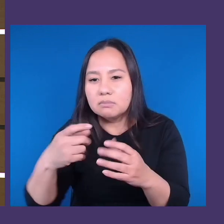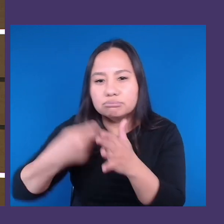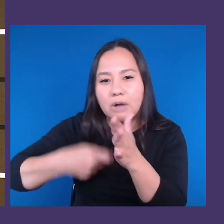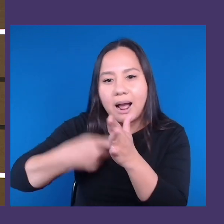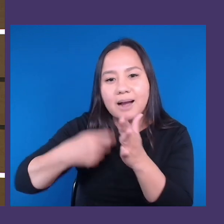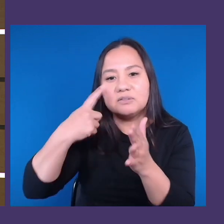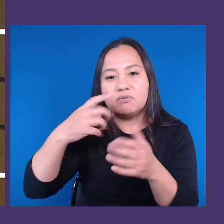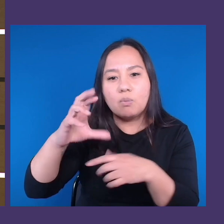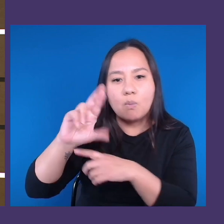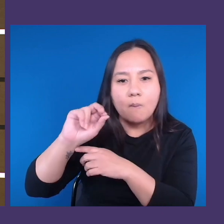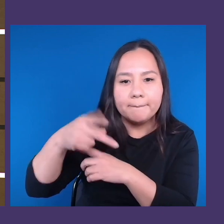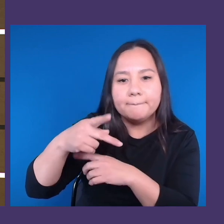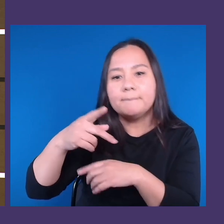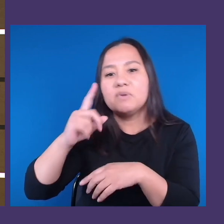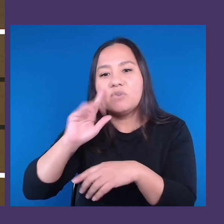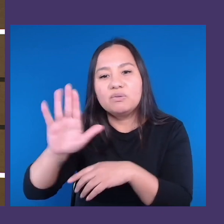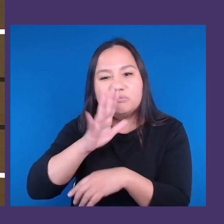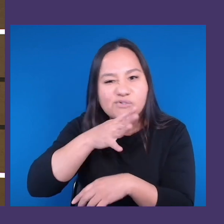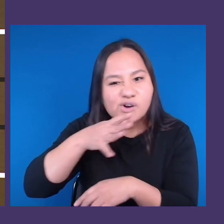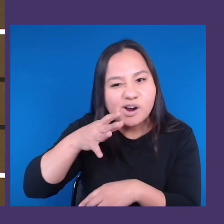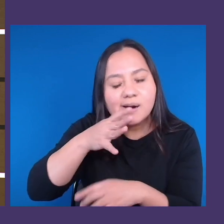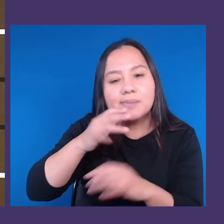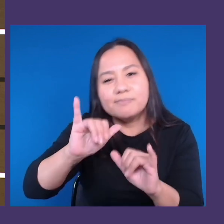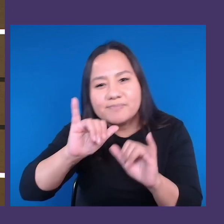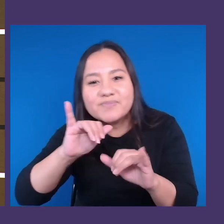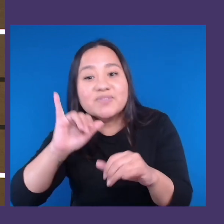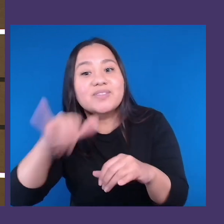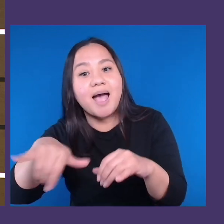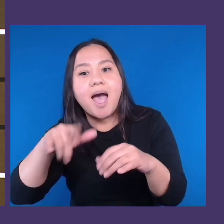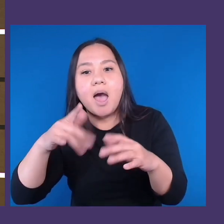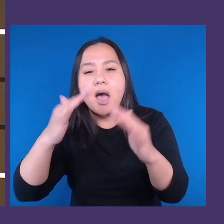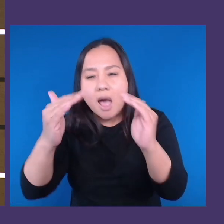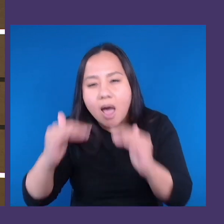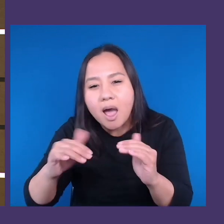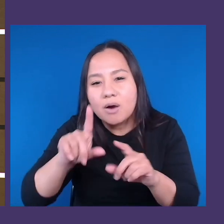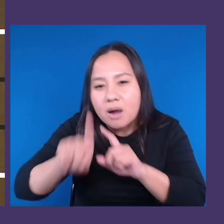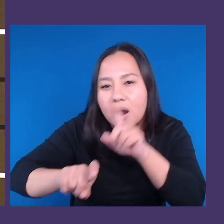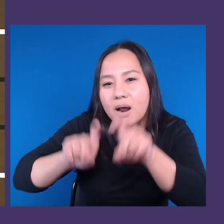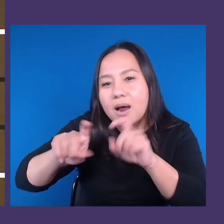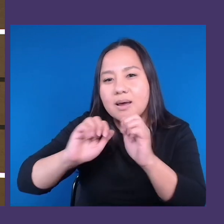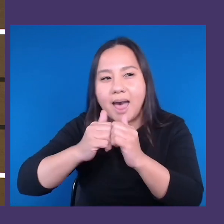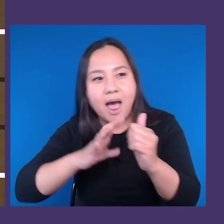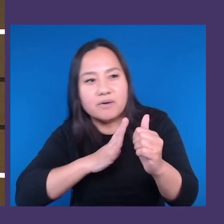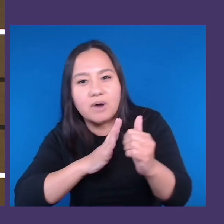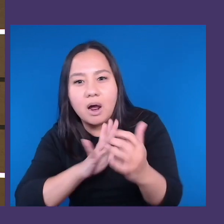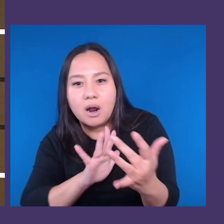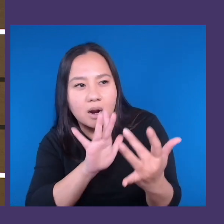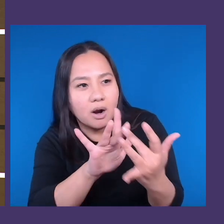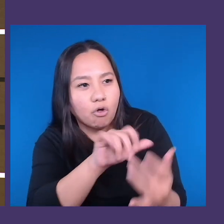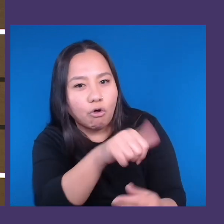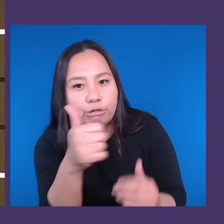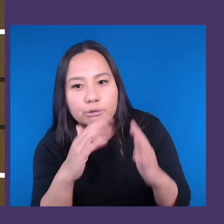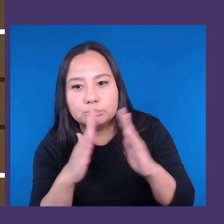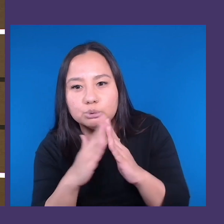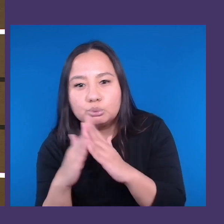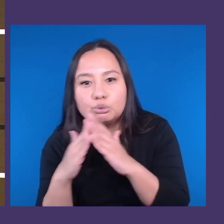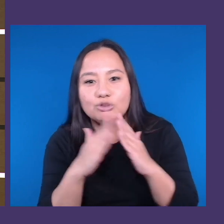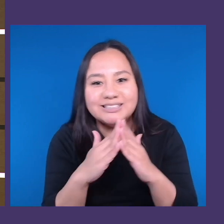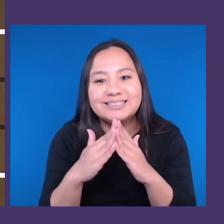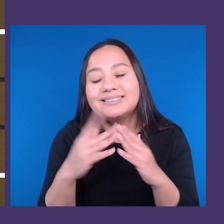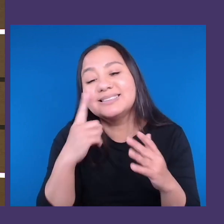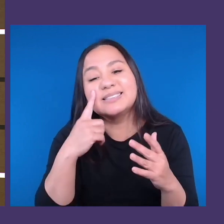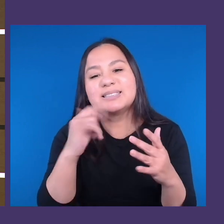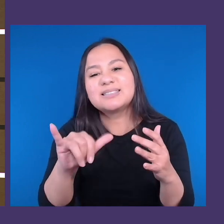then ask the next question, how do we reach yet another community? And I think that's what you experienced.